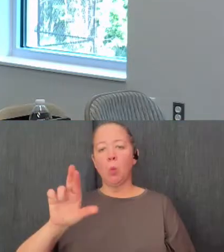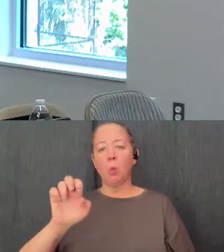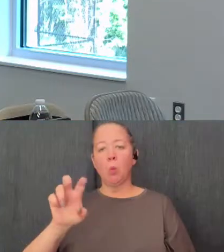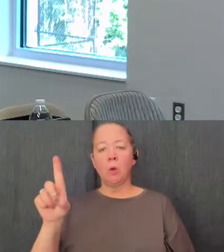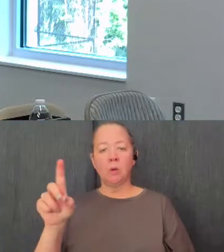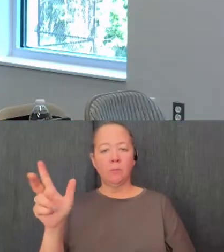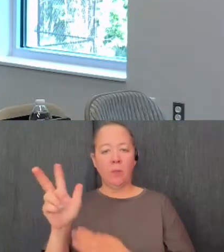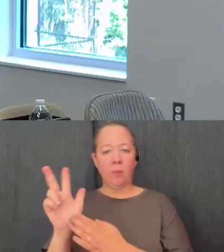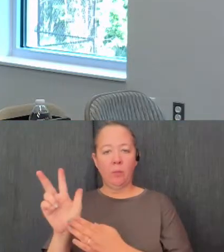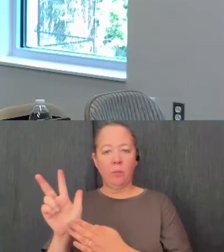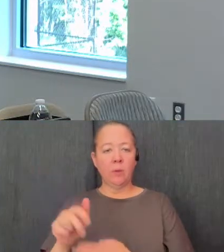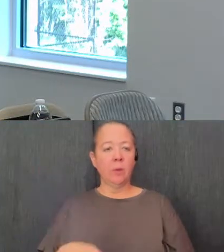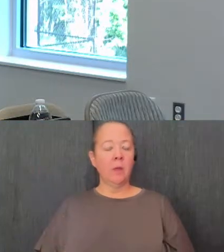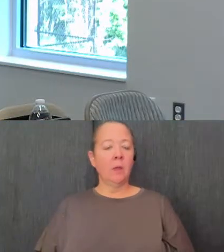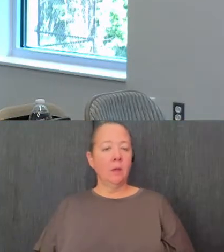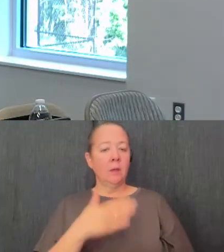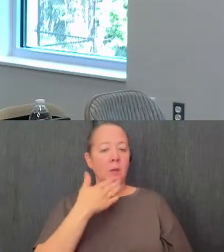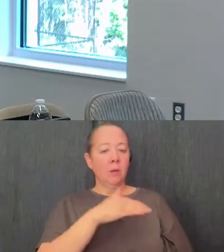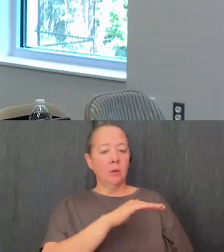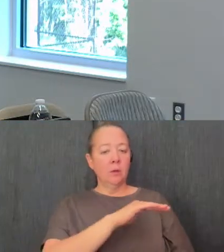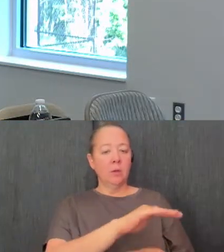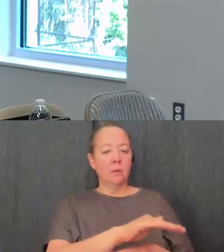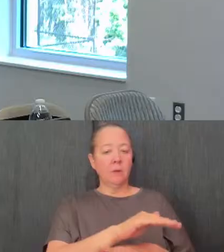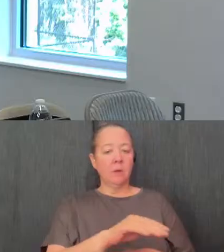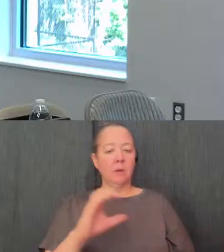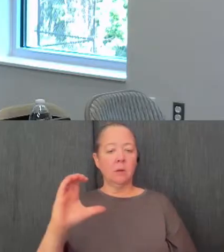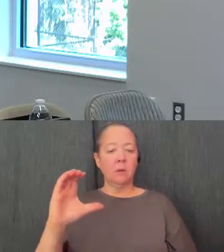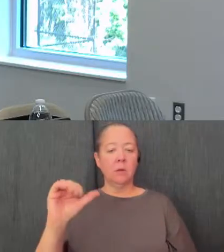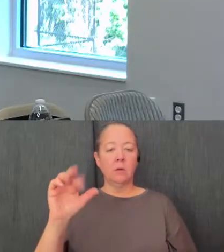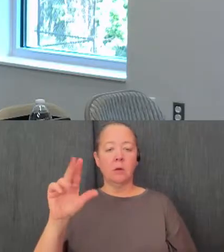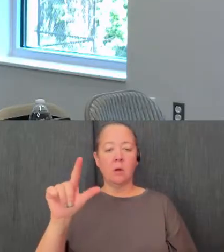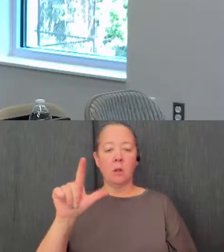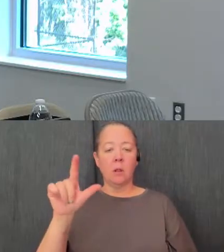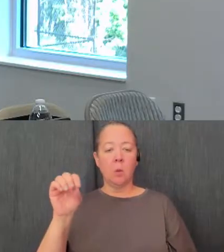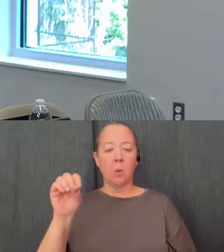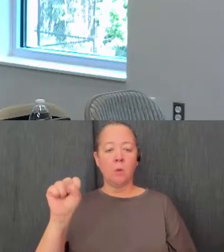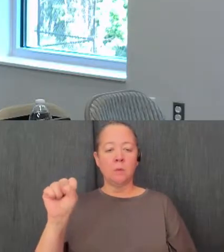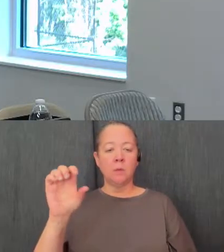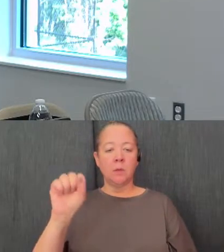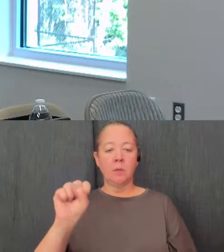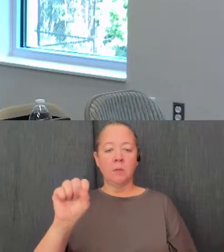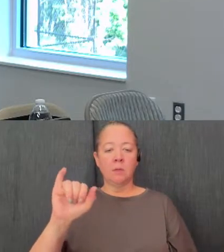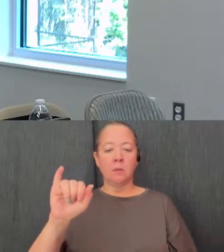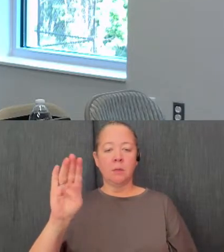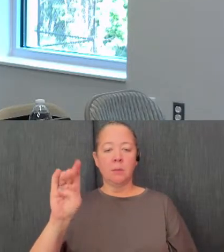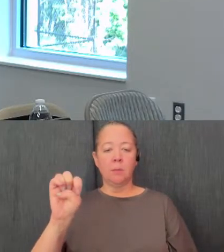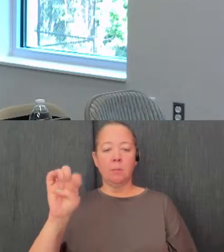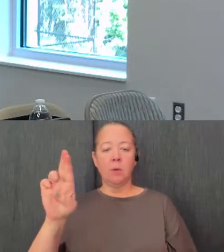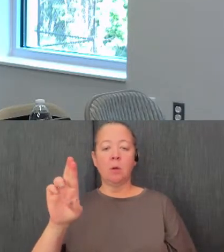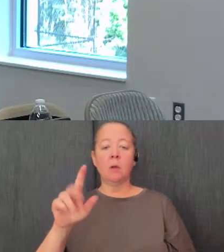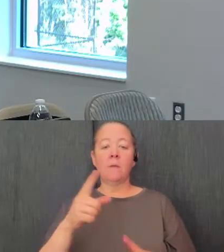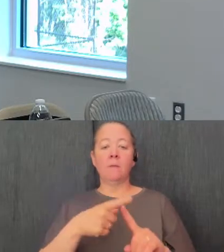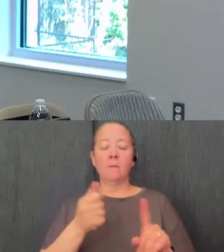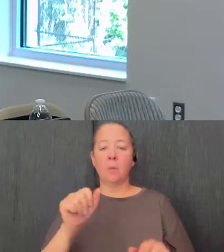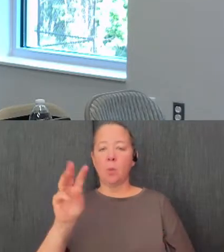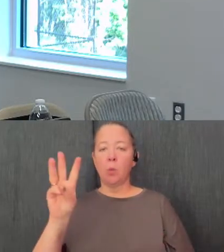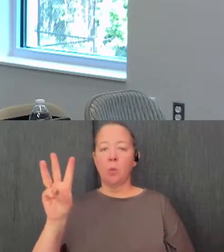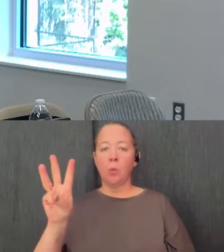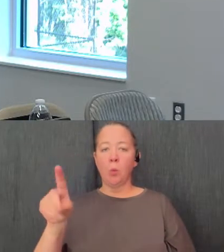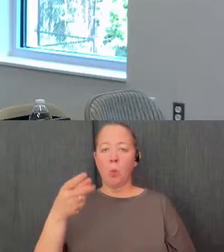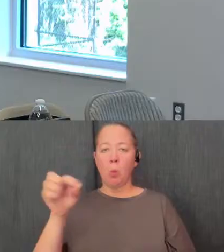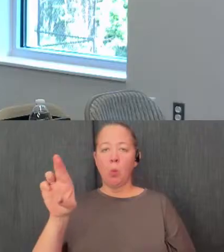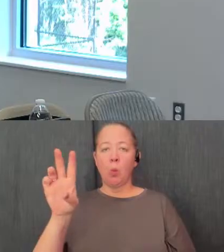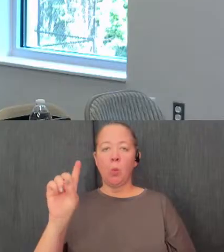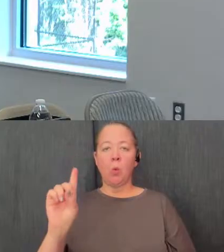council members. My name is Carlos Silbiger. I'm a resident of Ward 4. And I have 2 questions, more than a statement today. I have 2